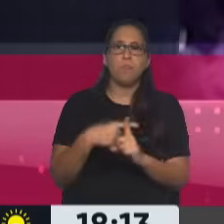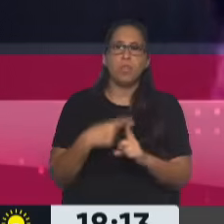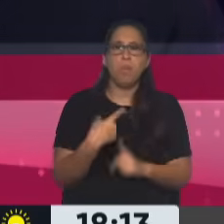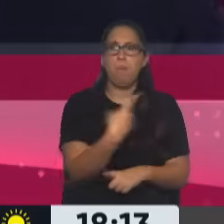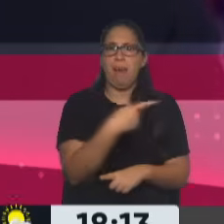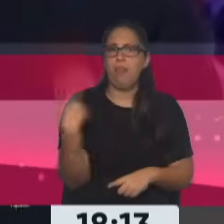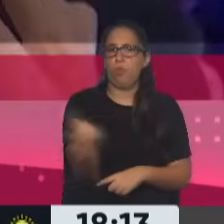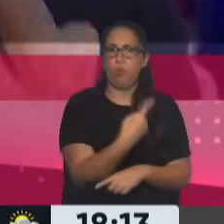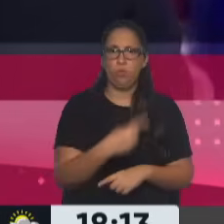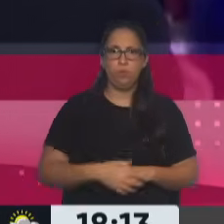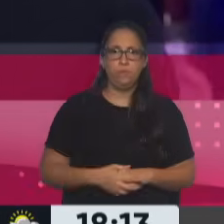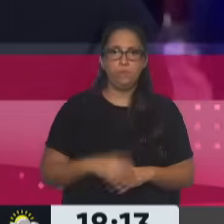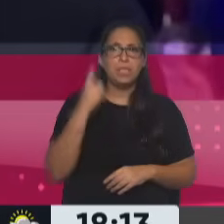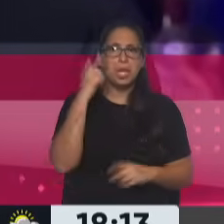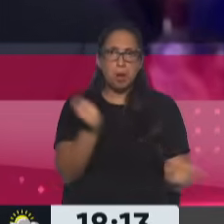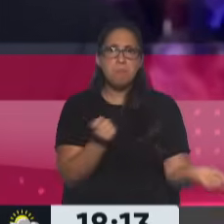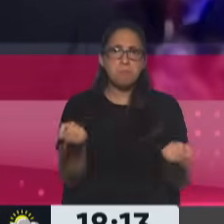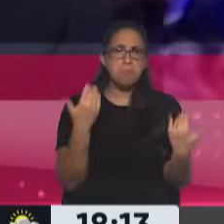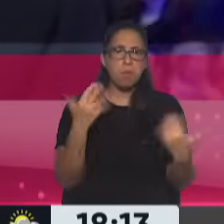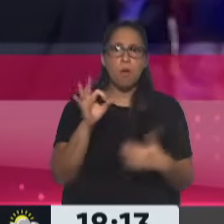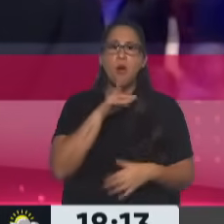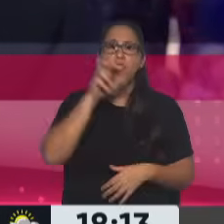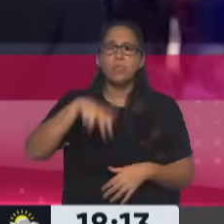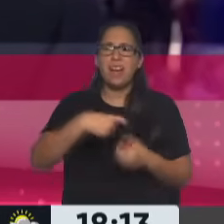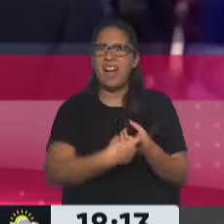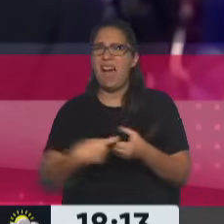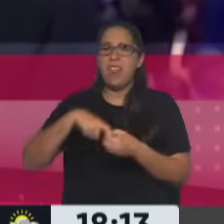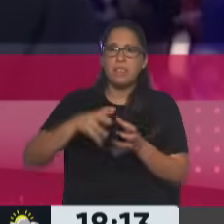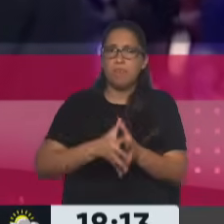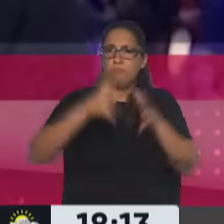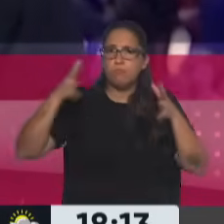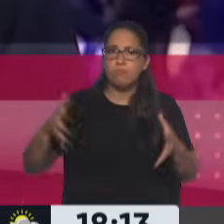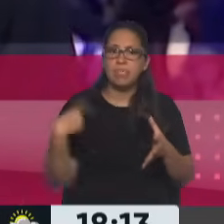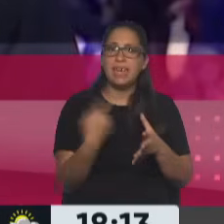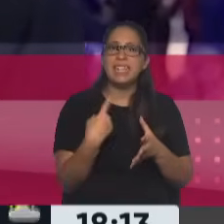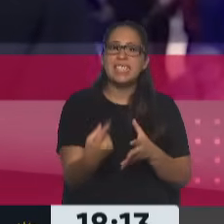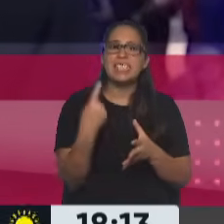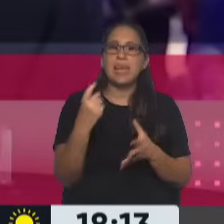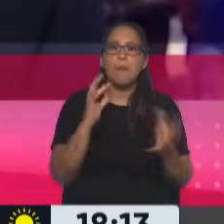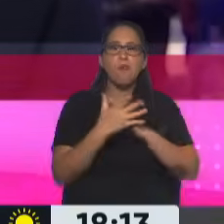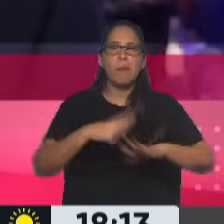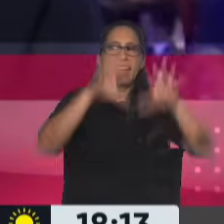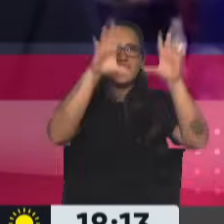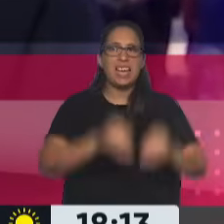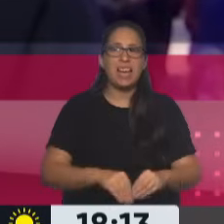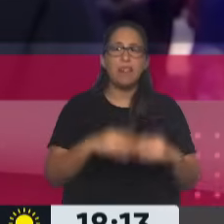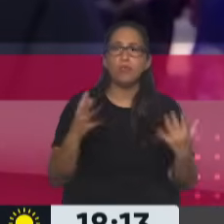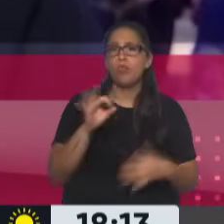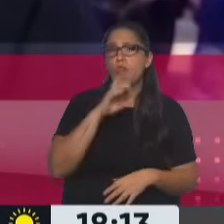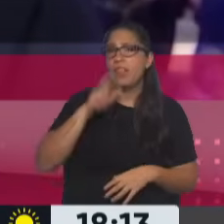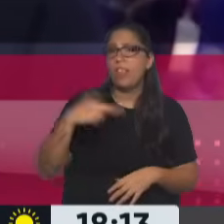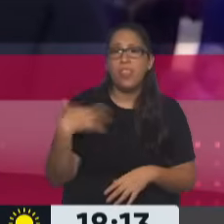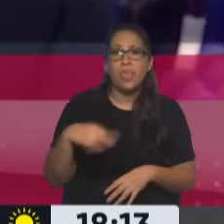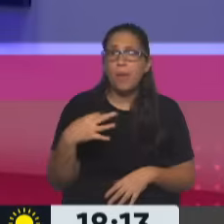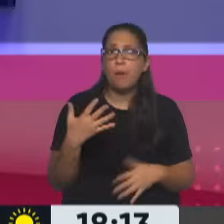think we can manage. I mean, NATO is a huge alliance. And anyway, we need a 360 approach. So NATO has to defend itself